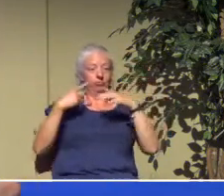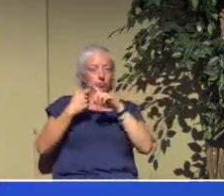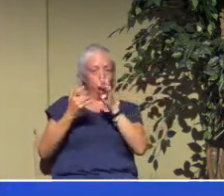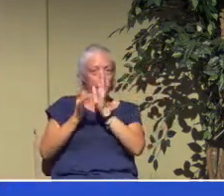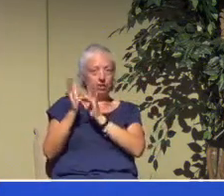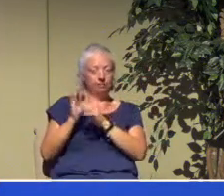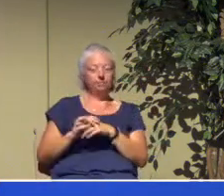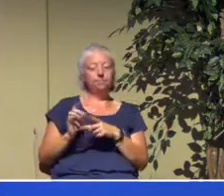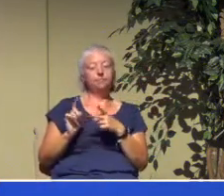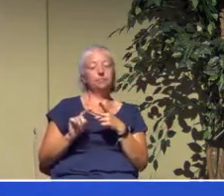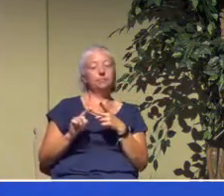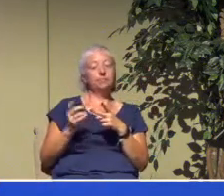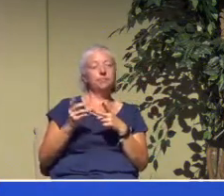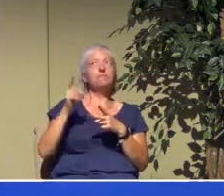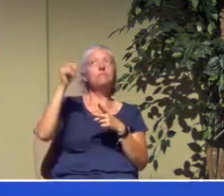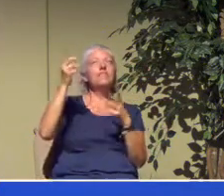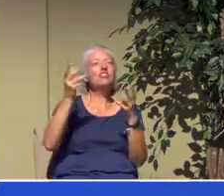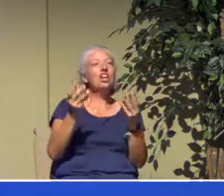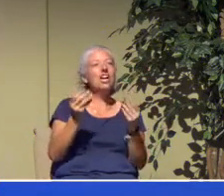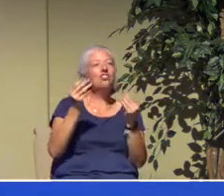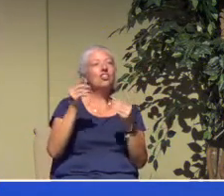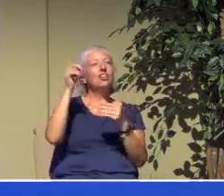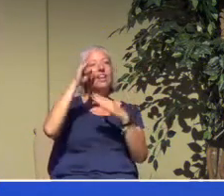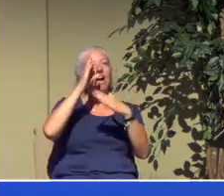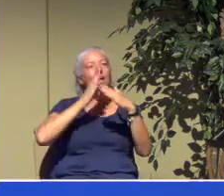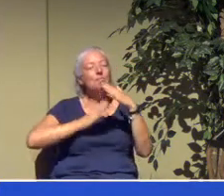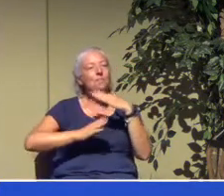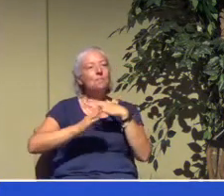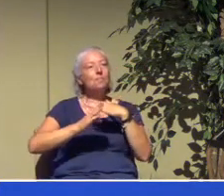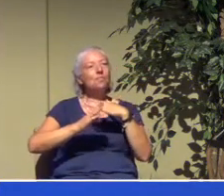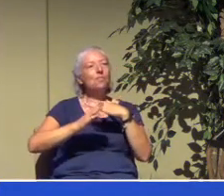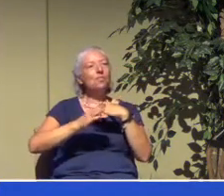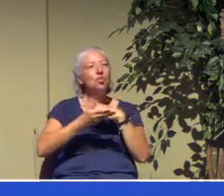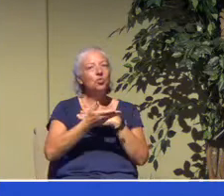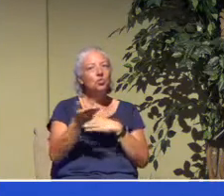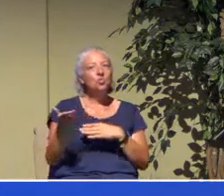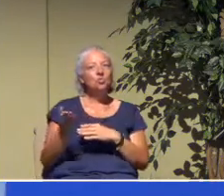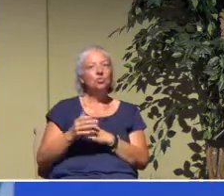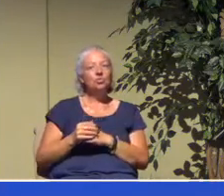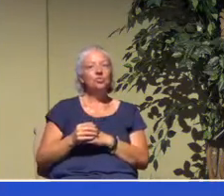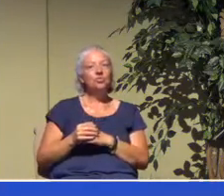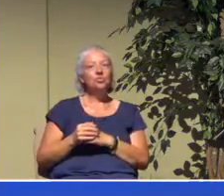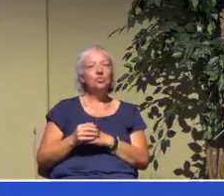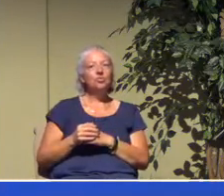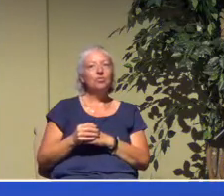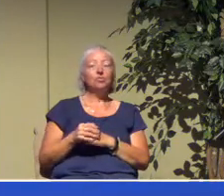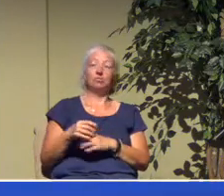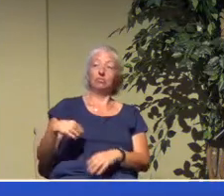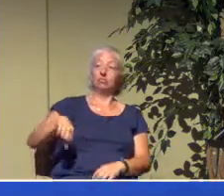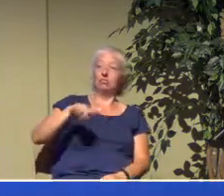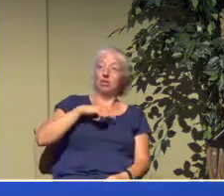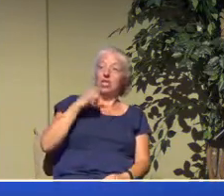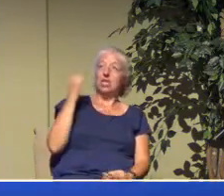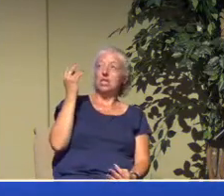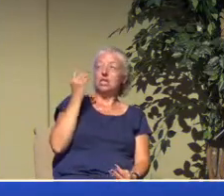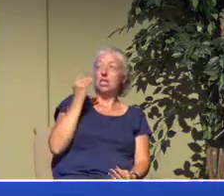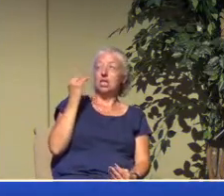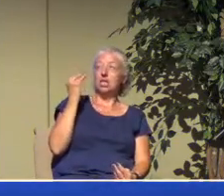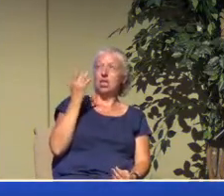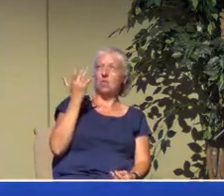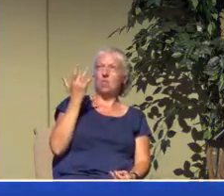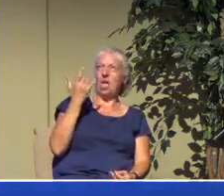is he will be humble and gentle with you. Now I want you to think about why it is we are